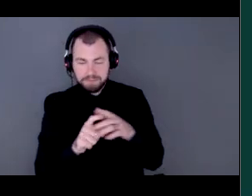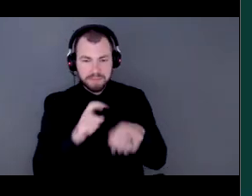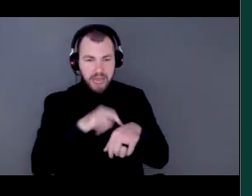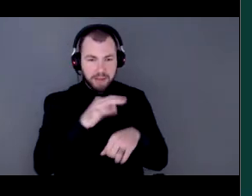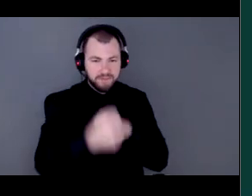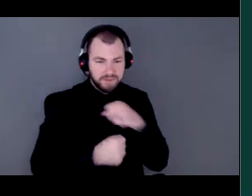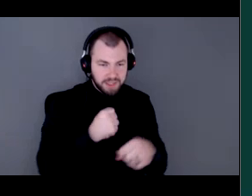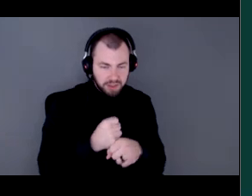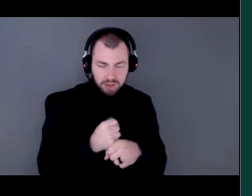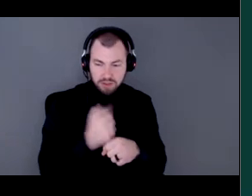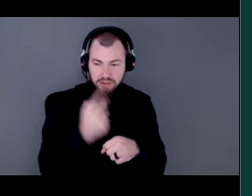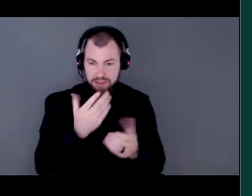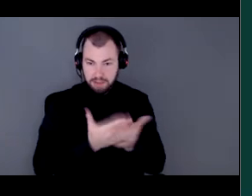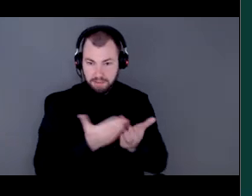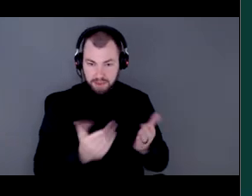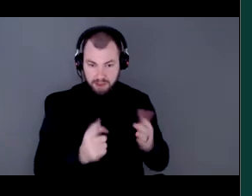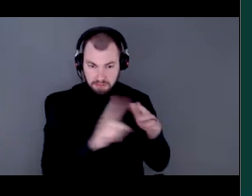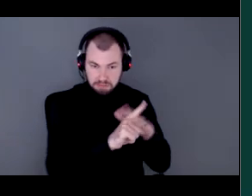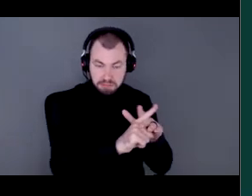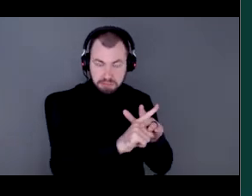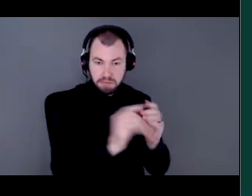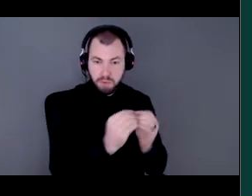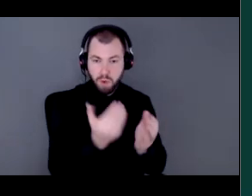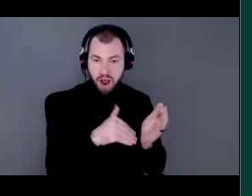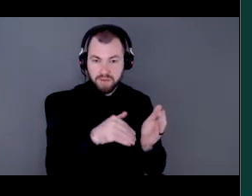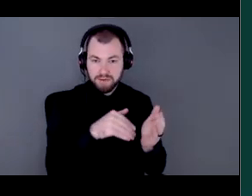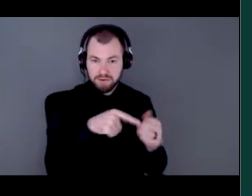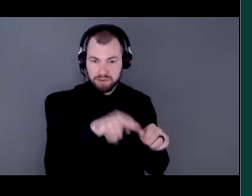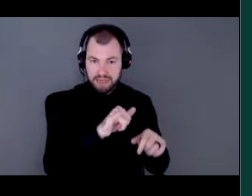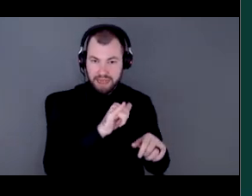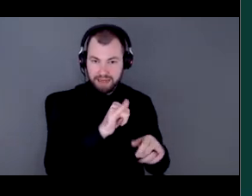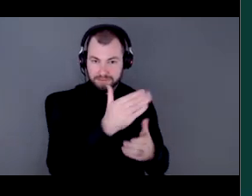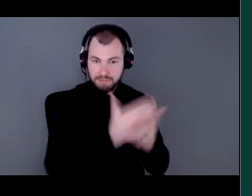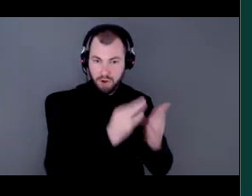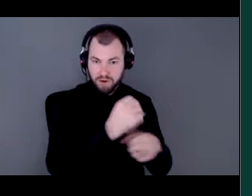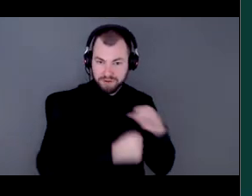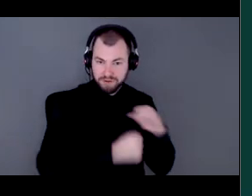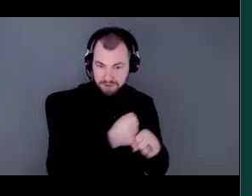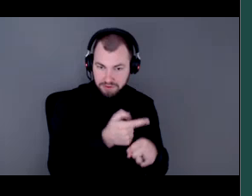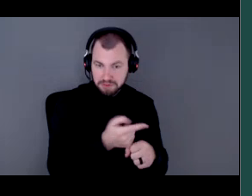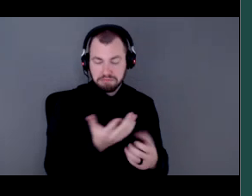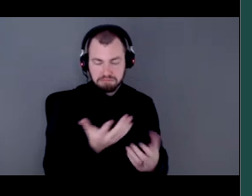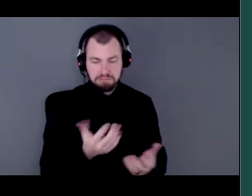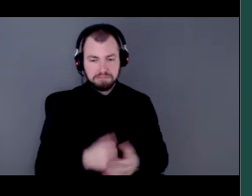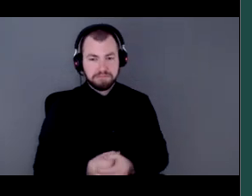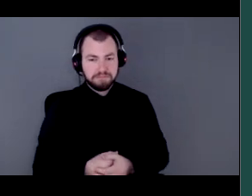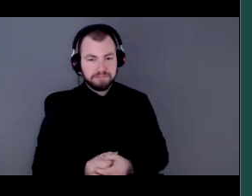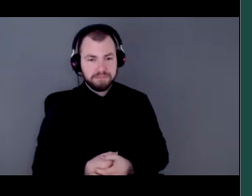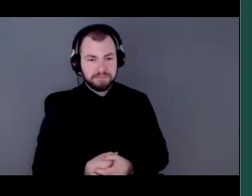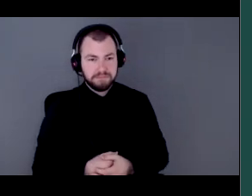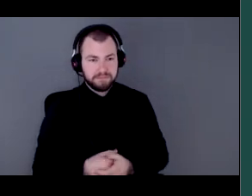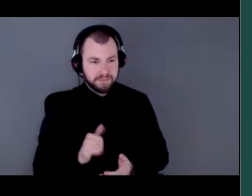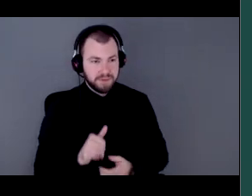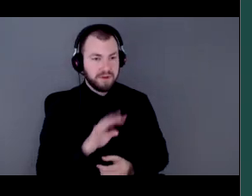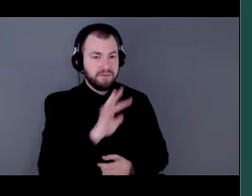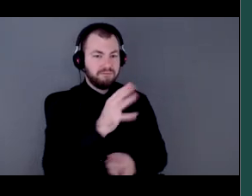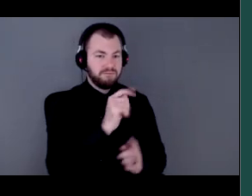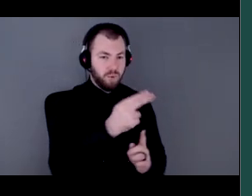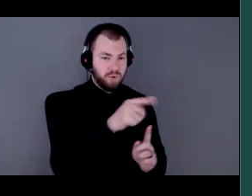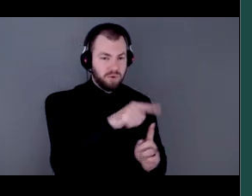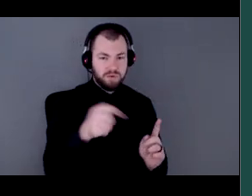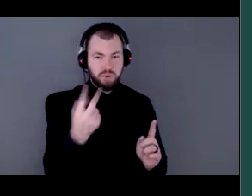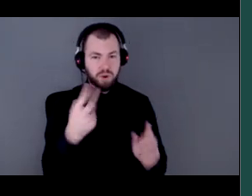certain things compared to other times of the year. Next slide. So this is 4th through 12th graders and then teachers in science,